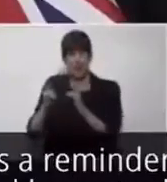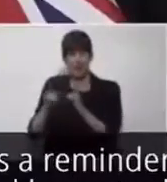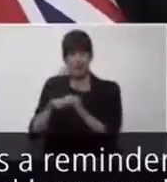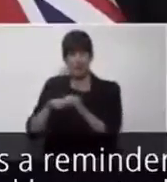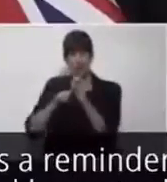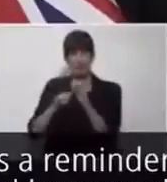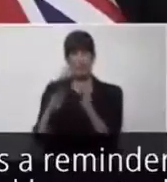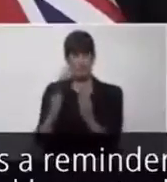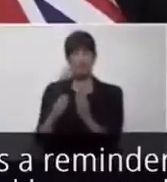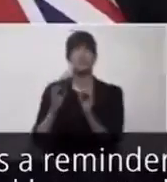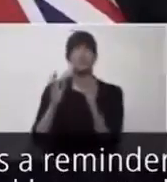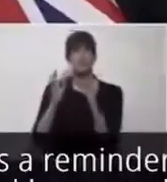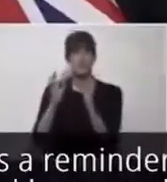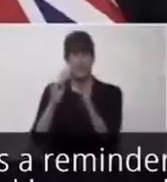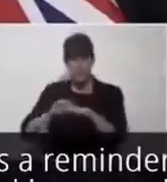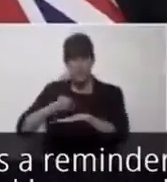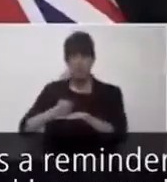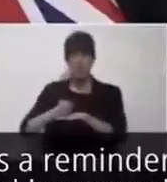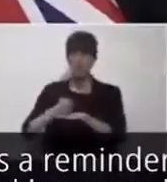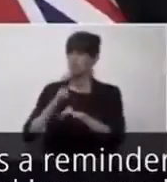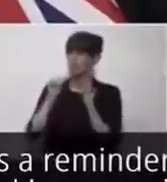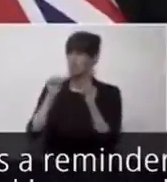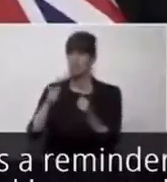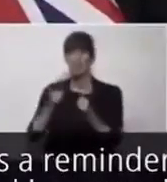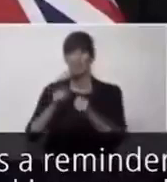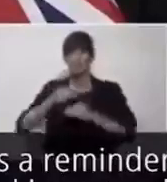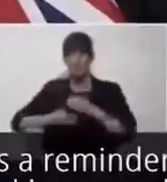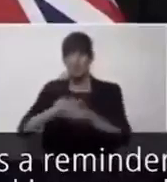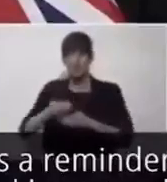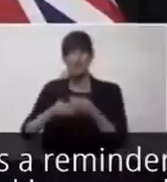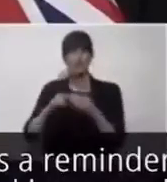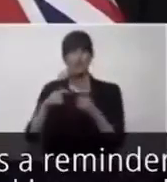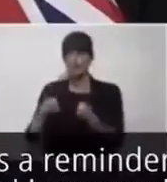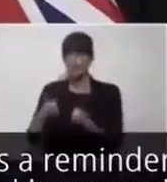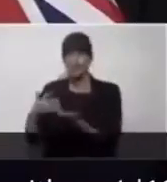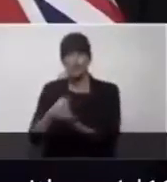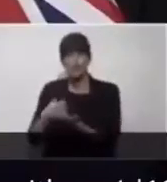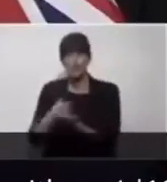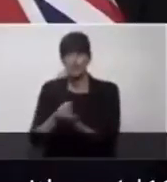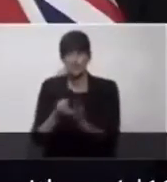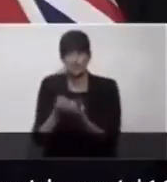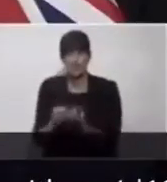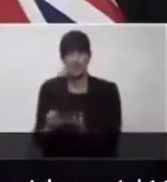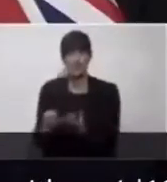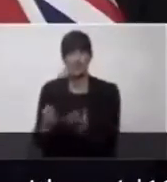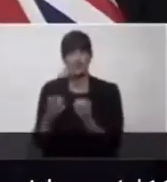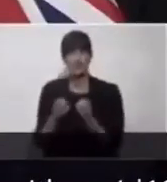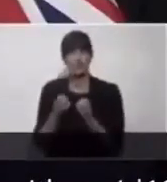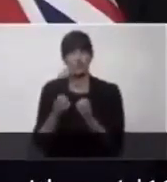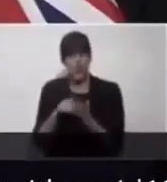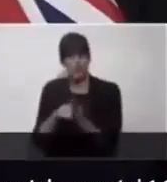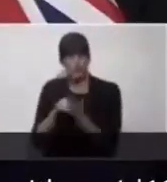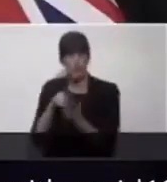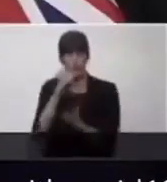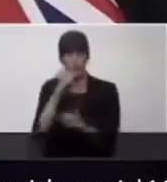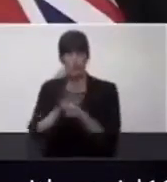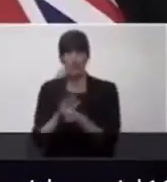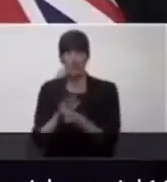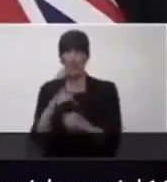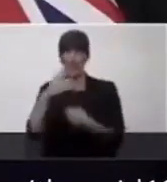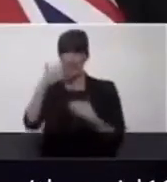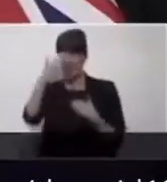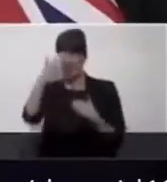been set up specifically and have excellent processes and resources in place to look after people with covert 19 including health staff